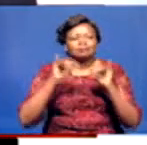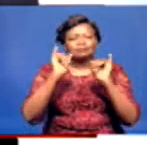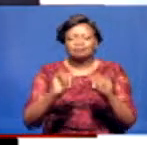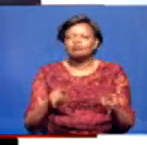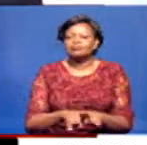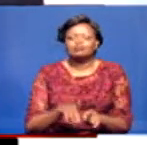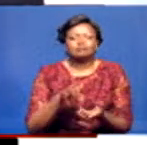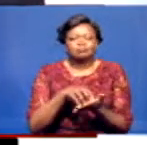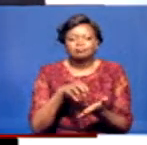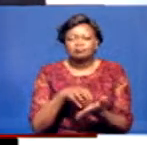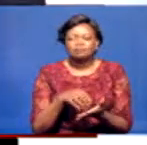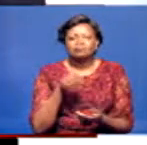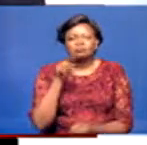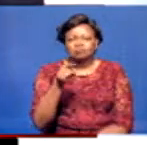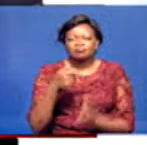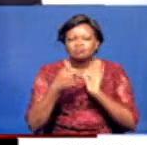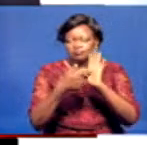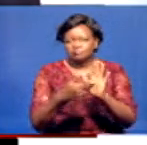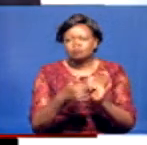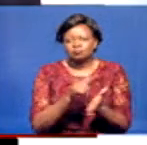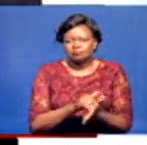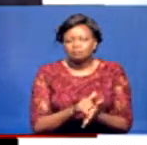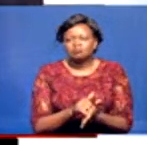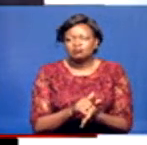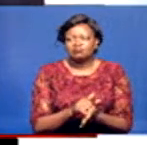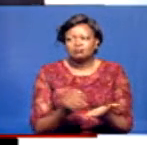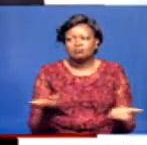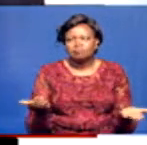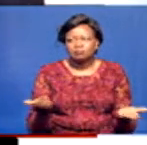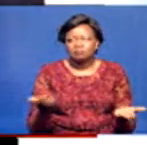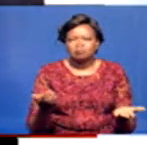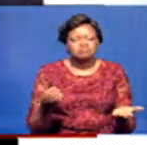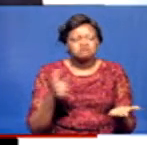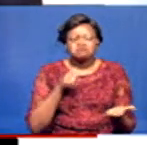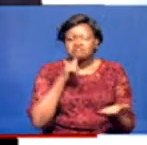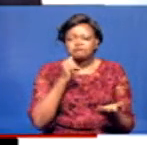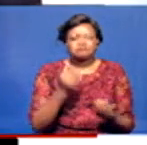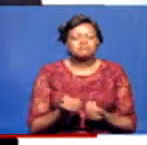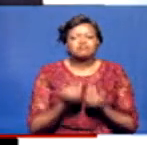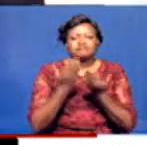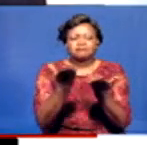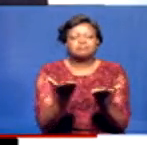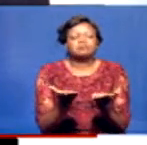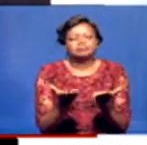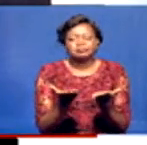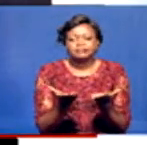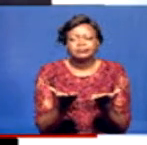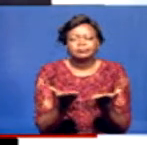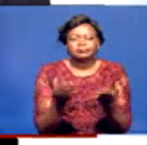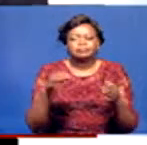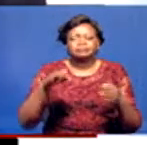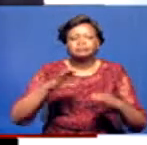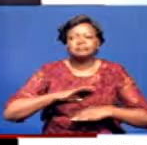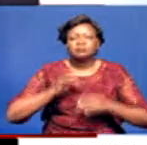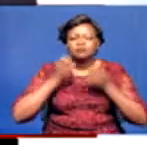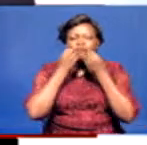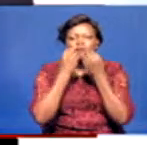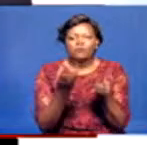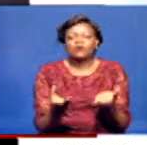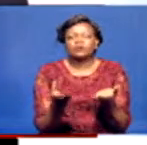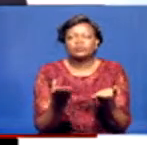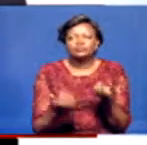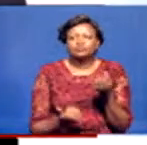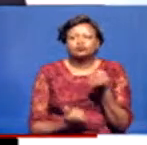position, and this indicates that we spare, you know, we did not provide, as a country, we did not provide adequate information to